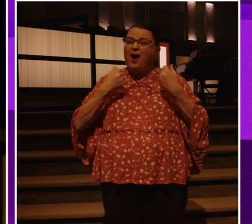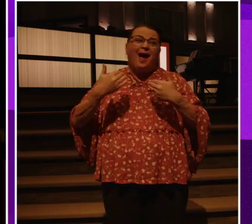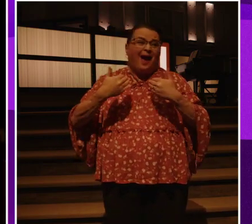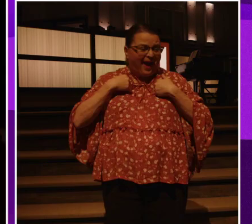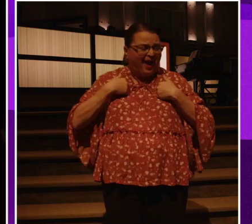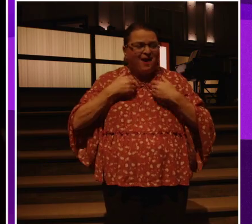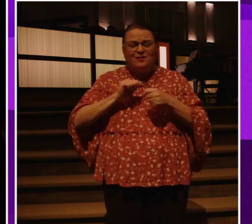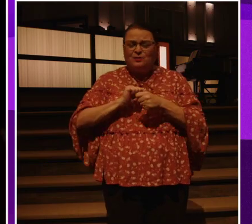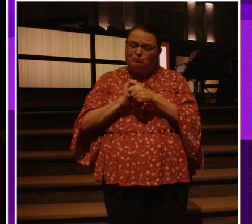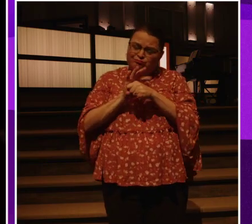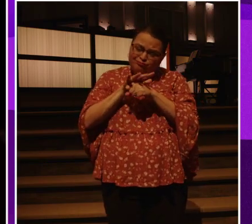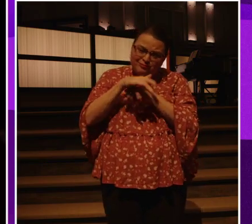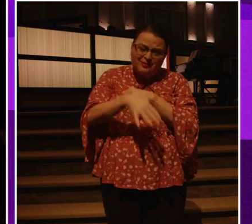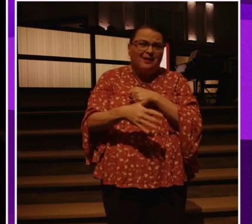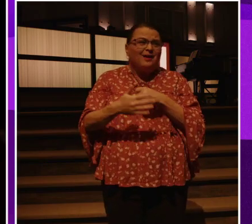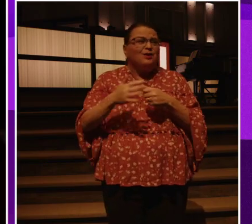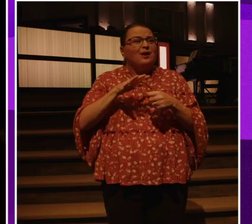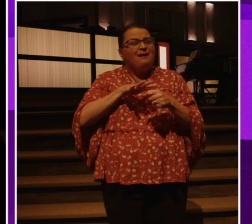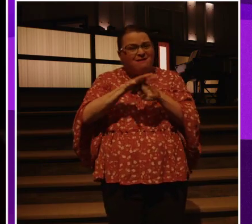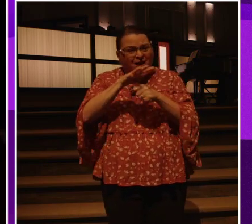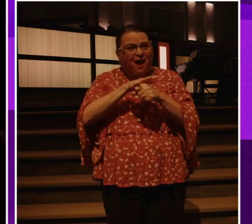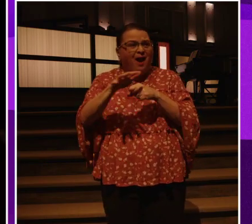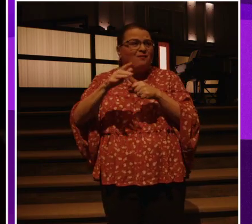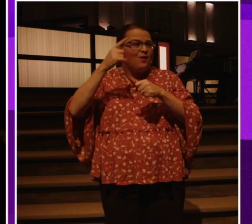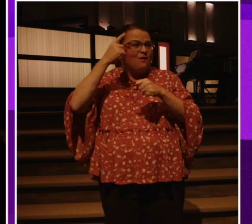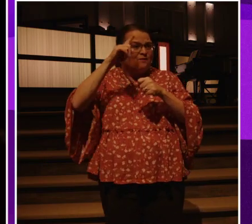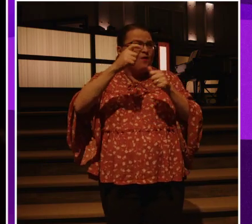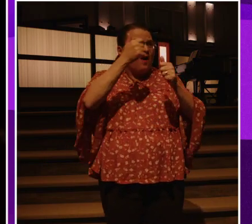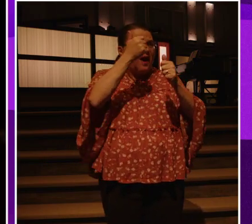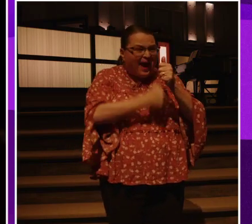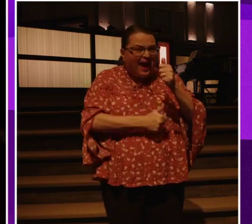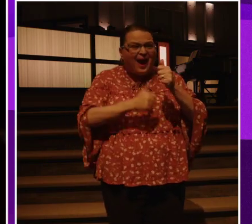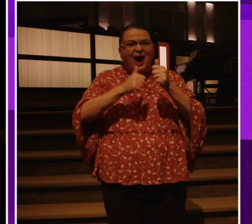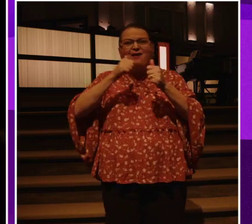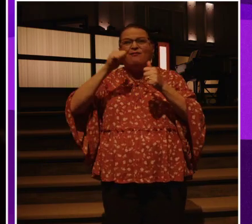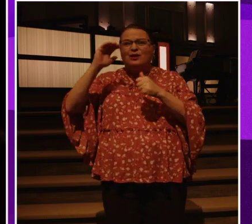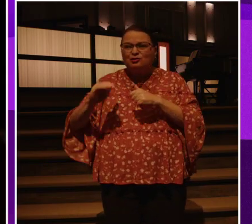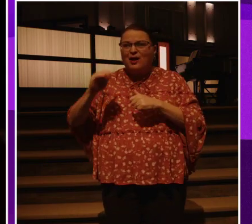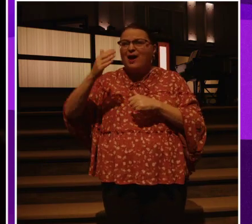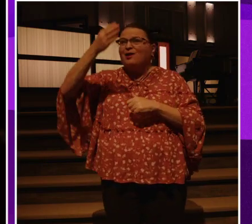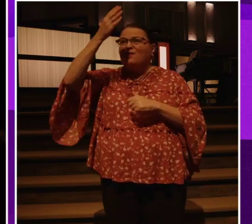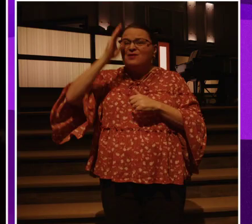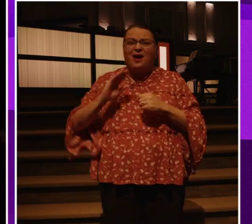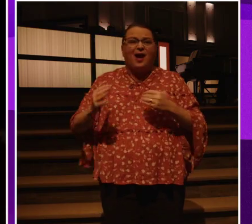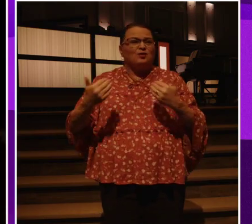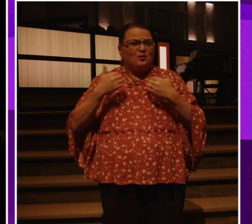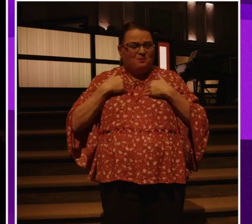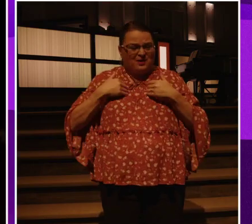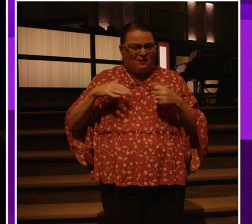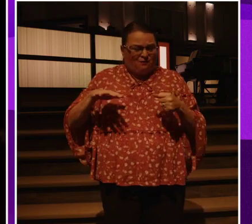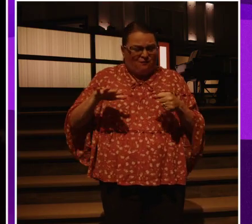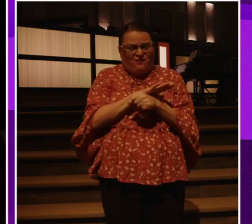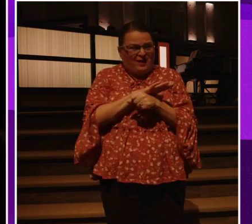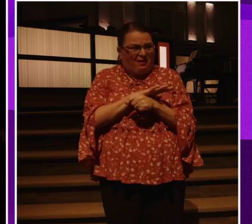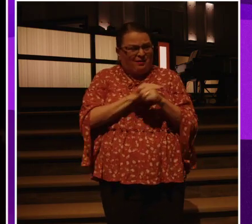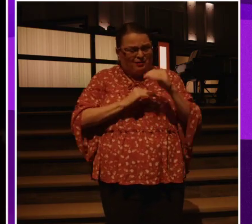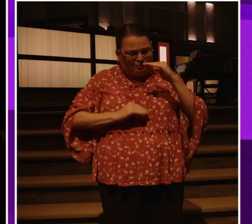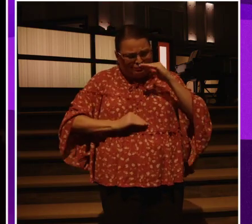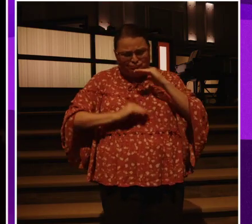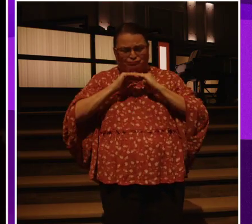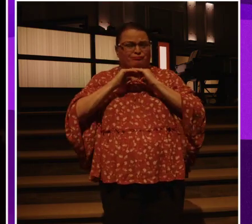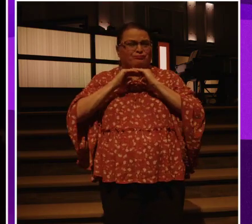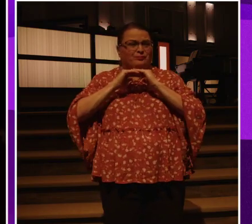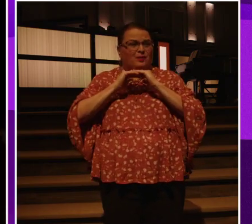joy enough, joy is sufficient for every child of God to be filled to the fullness with